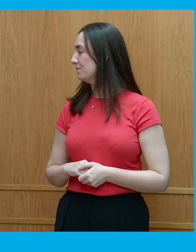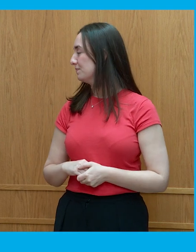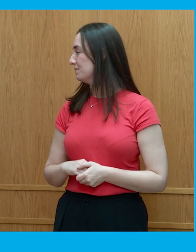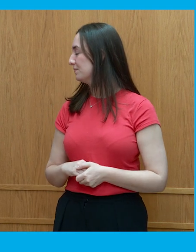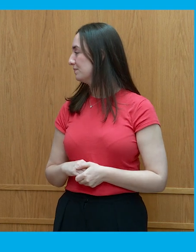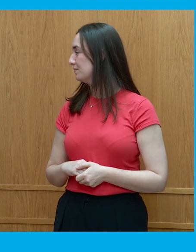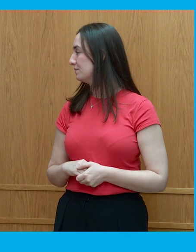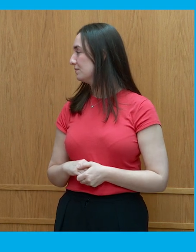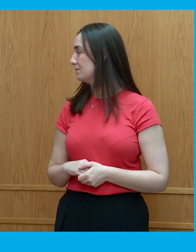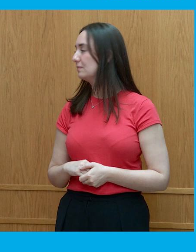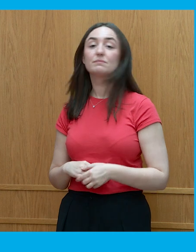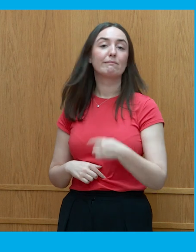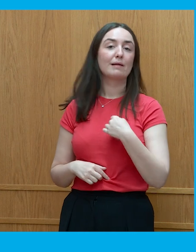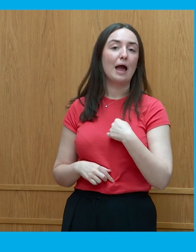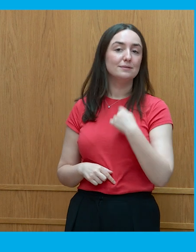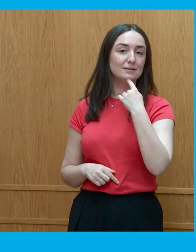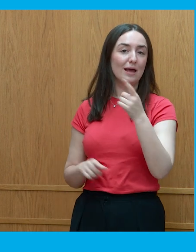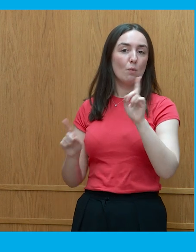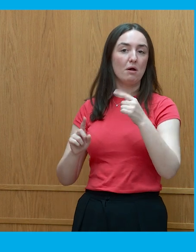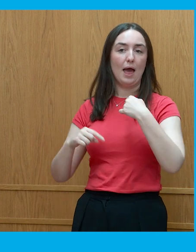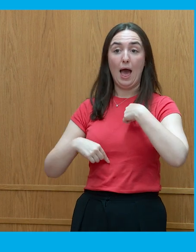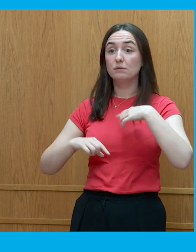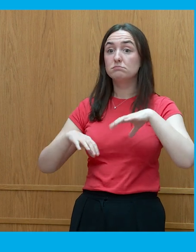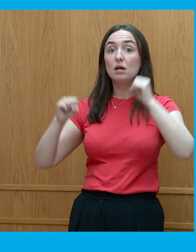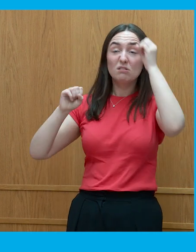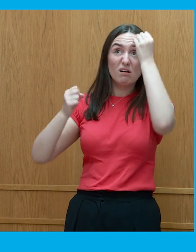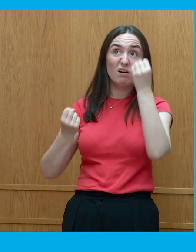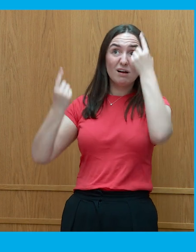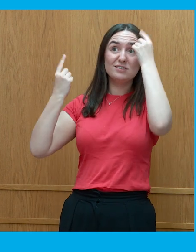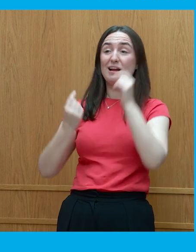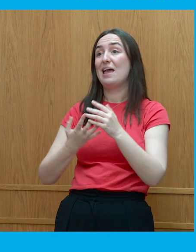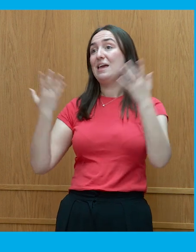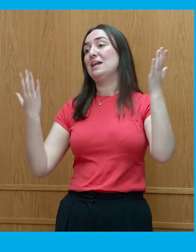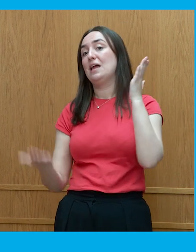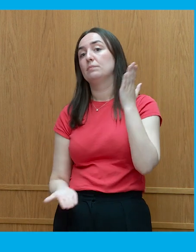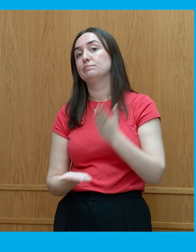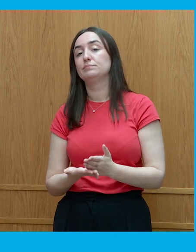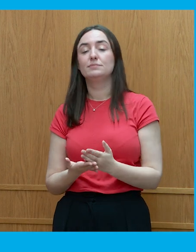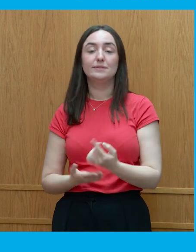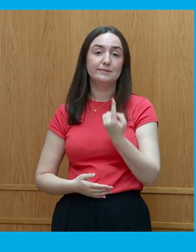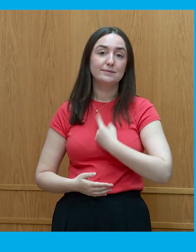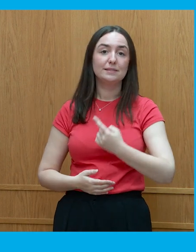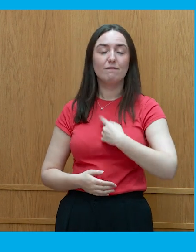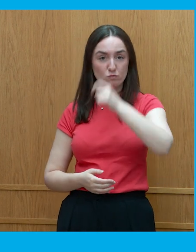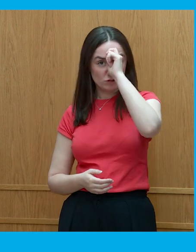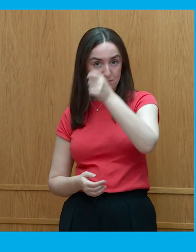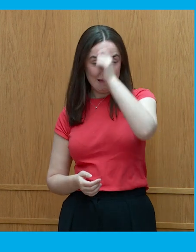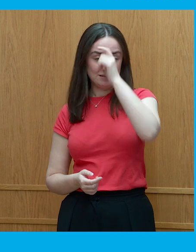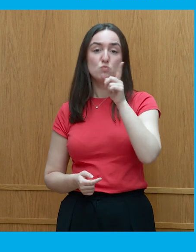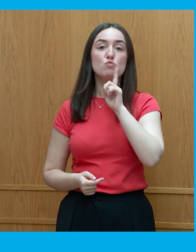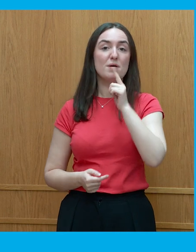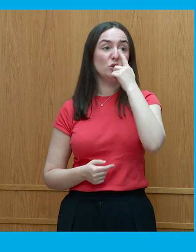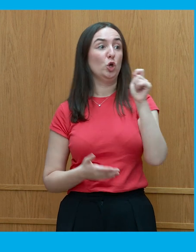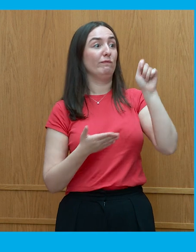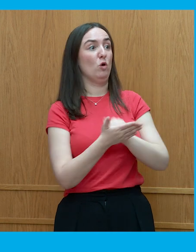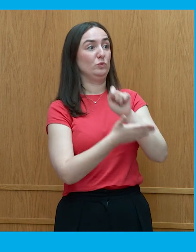I'll preface it by saying I can't begin to understand why any self-respecting woman after his remarks about women could vote for